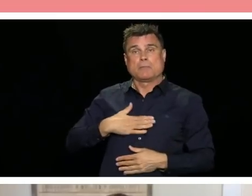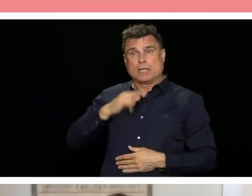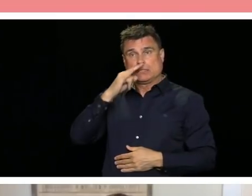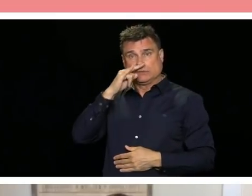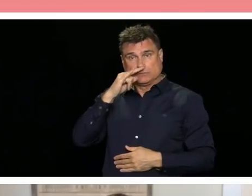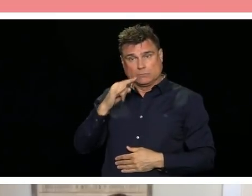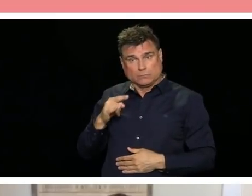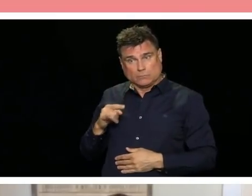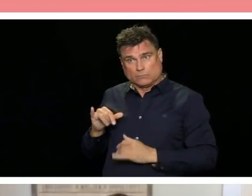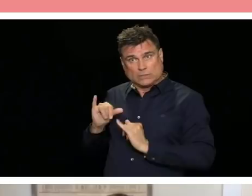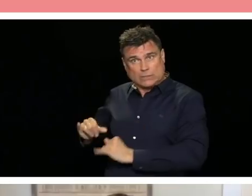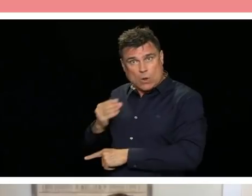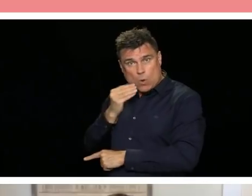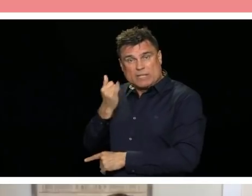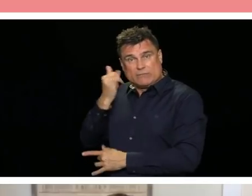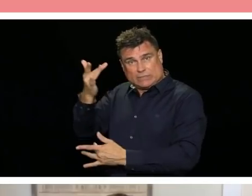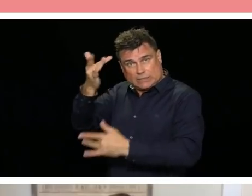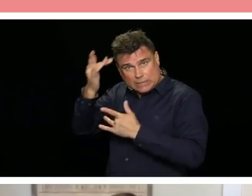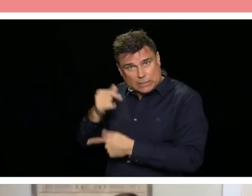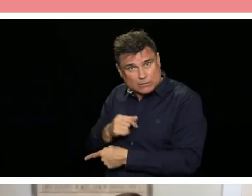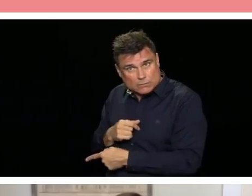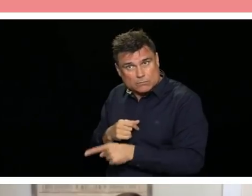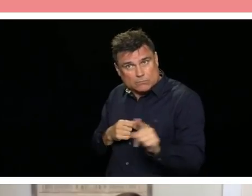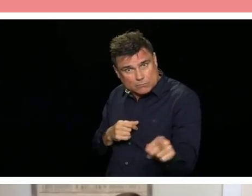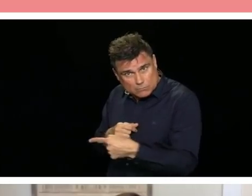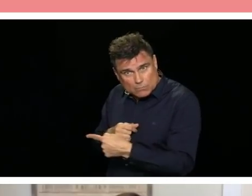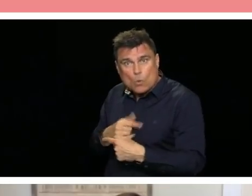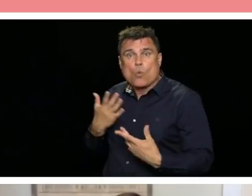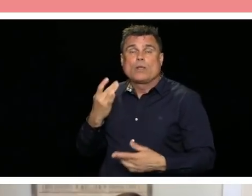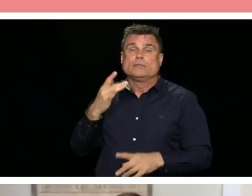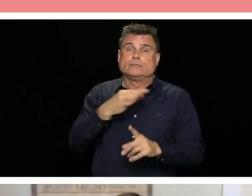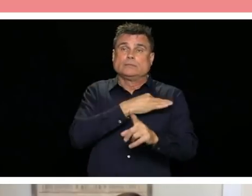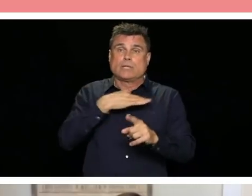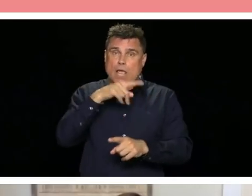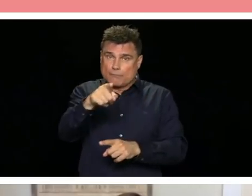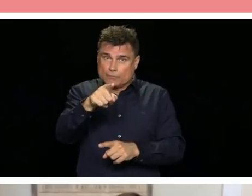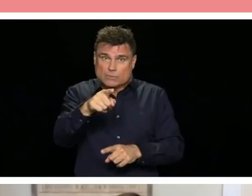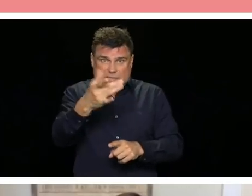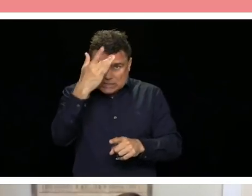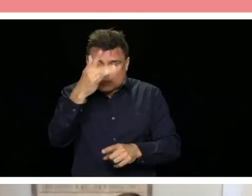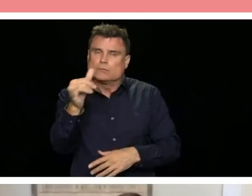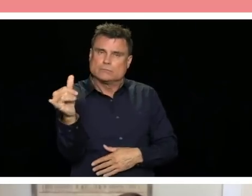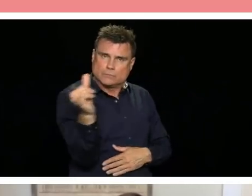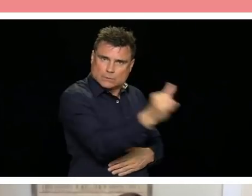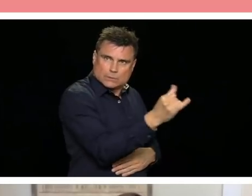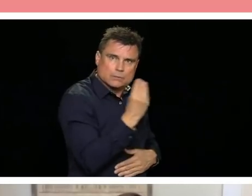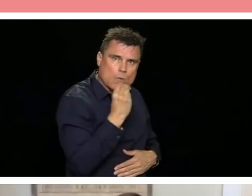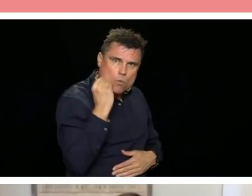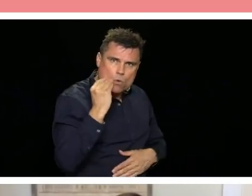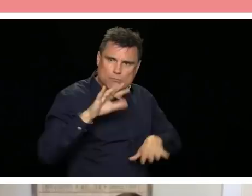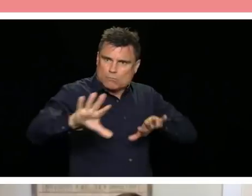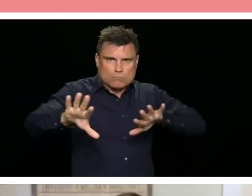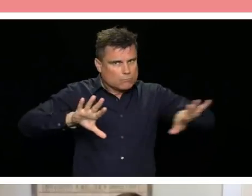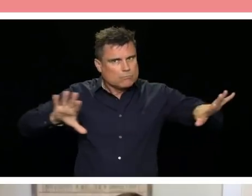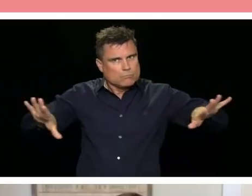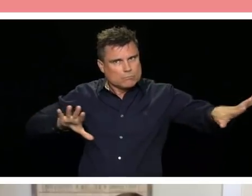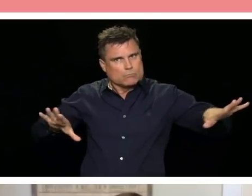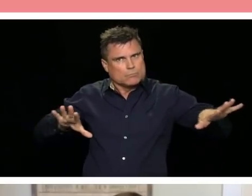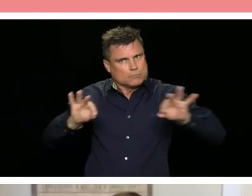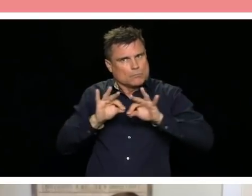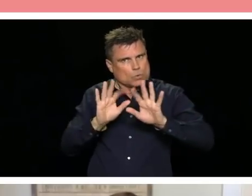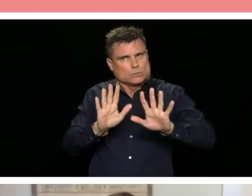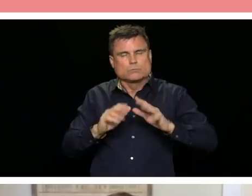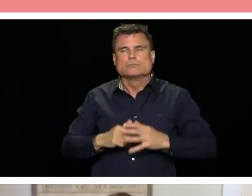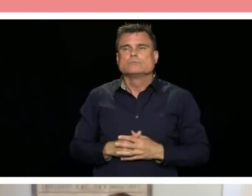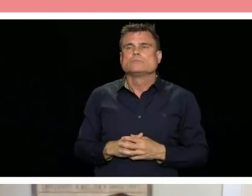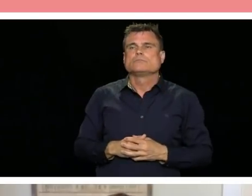for them to stay home when they're sick? I think everyone needs to have a plan out the other end should they get sick. If